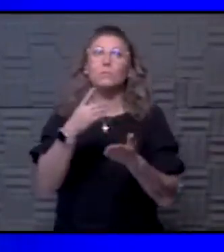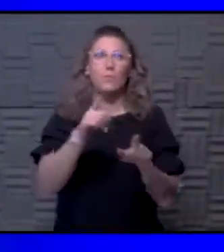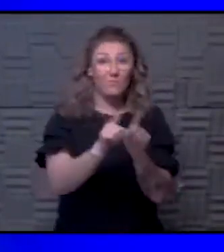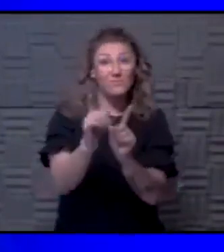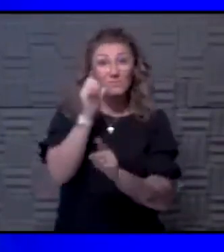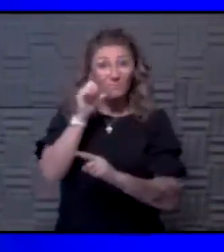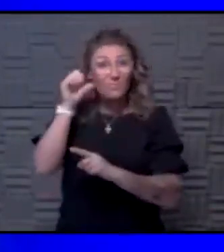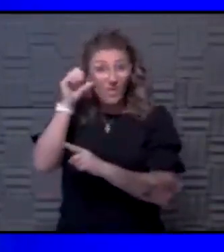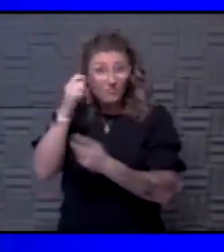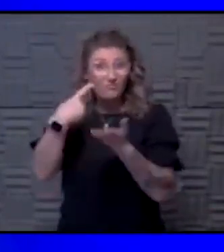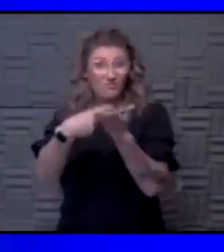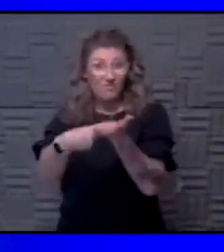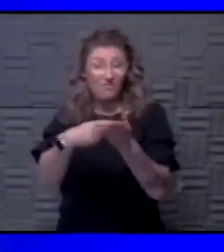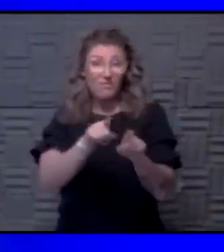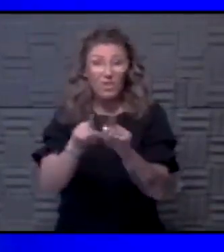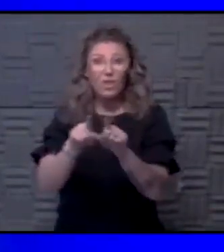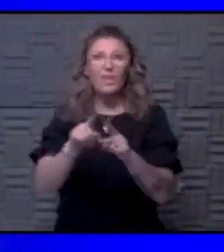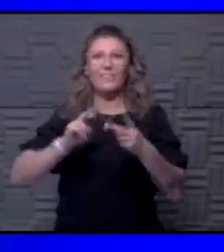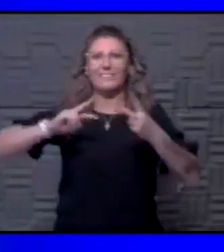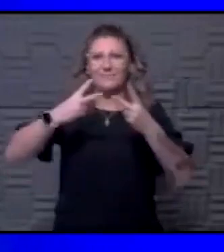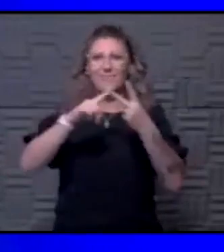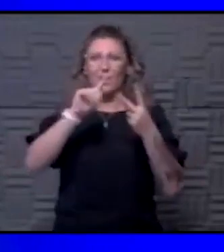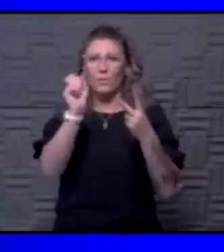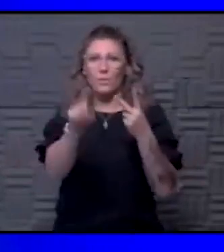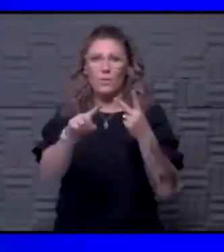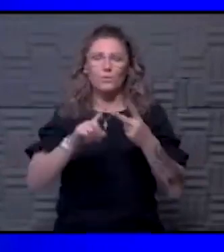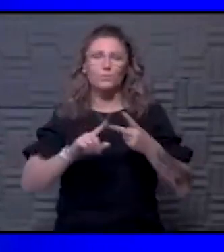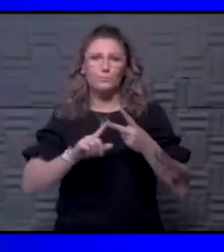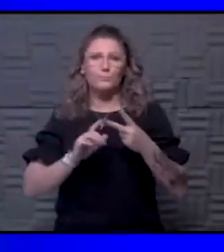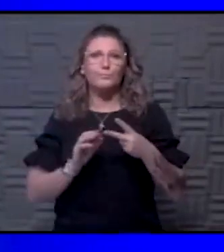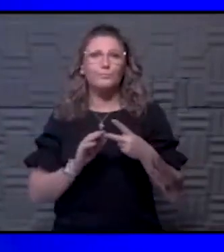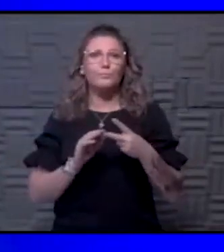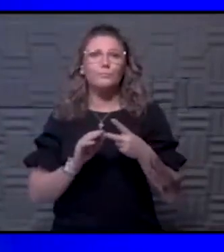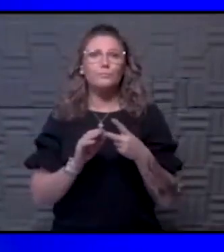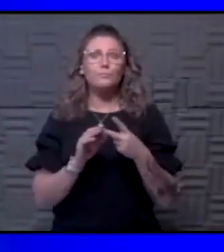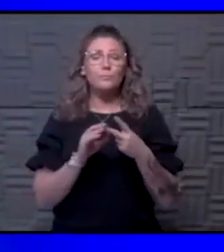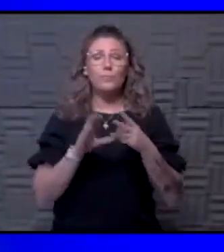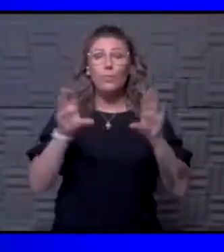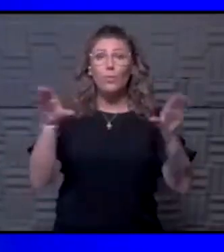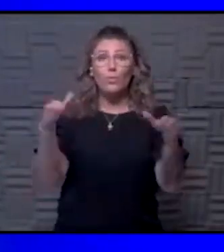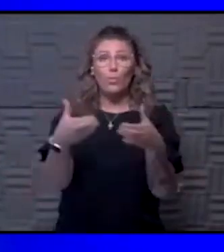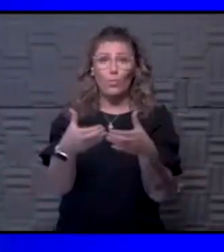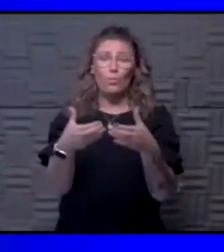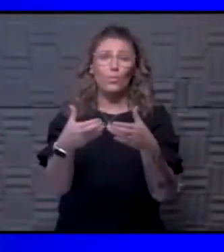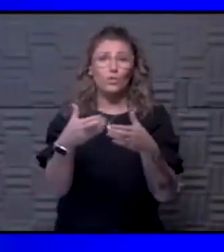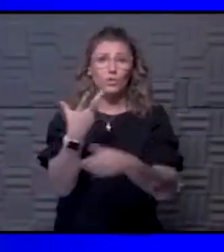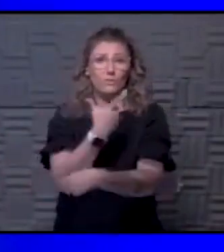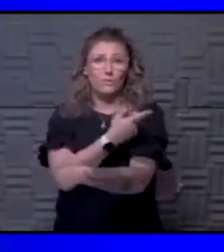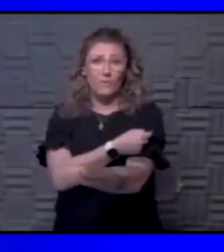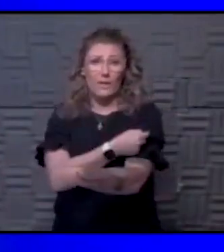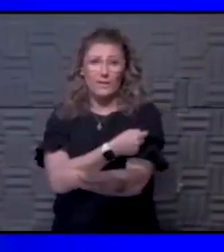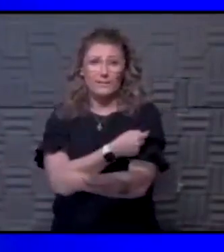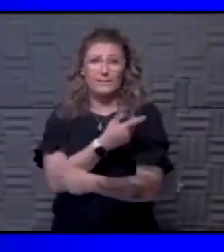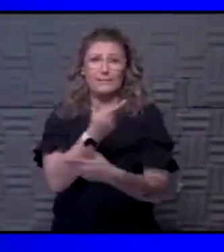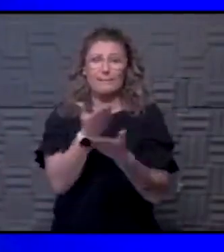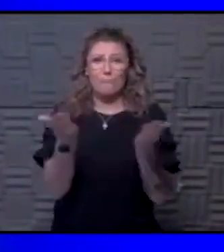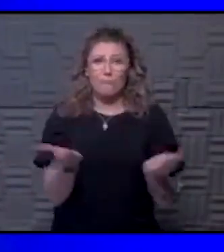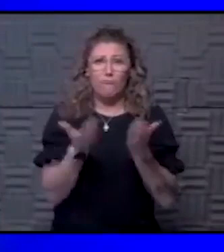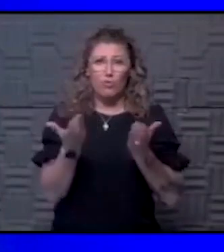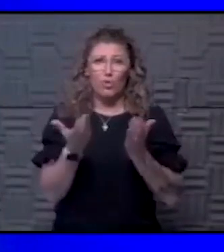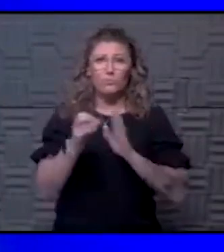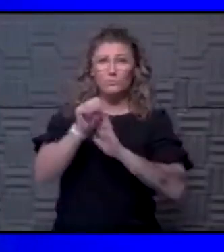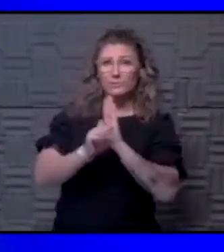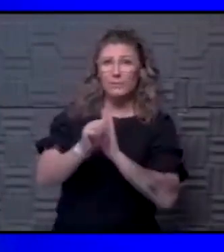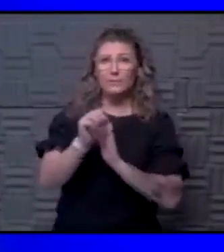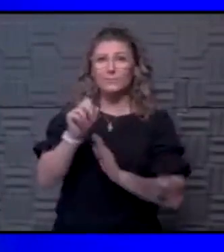that a little bit. And to get to the second question that you asked, the proportion of vaccines that our states in this area are getting, Kansas and